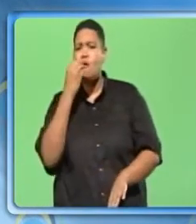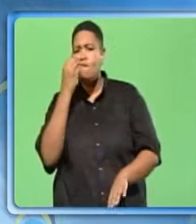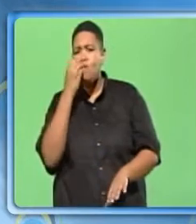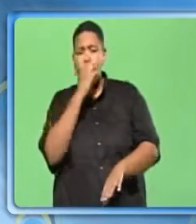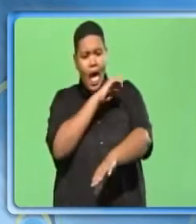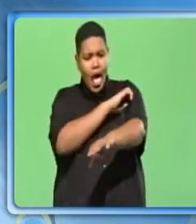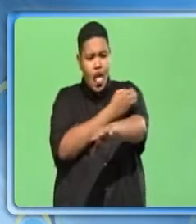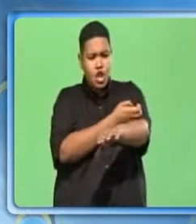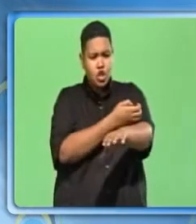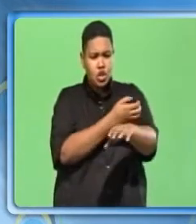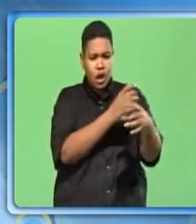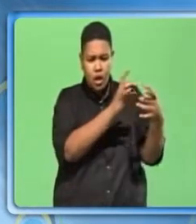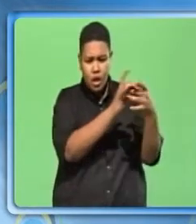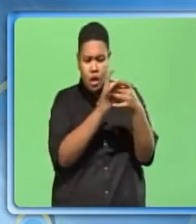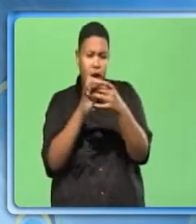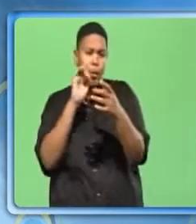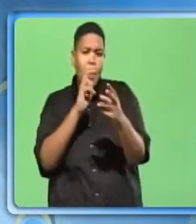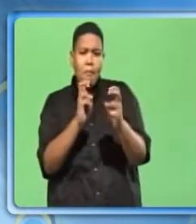chain dies?